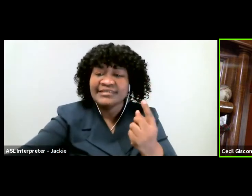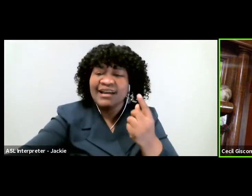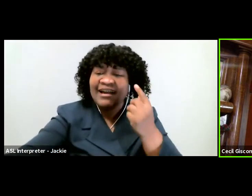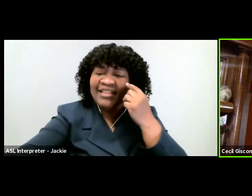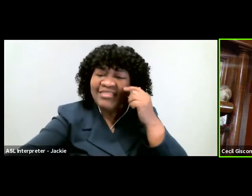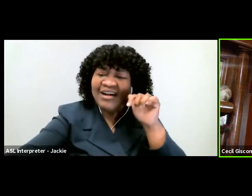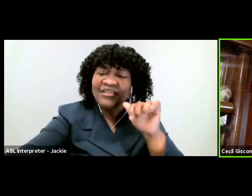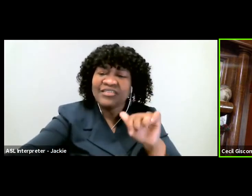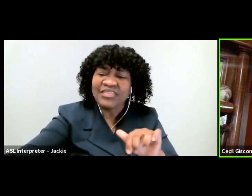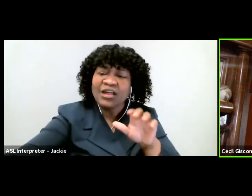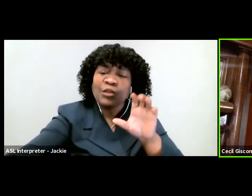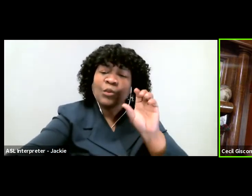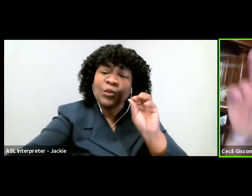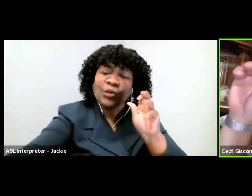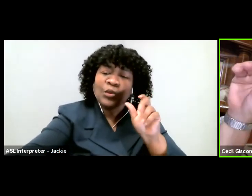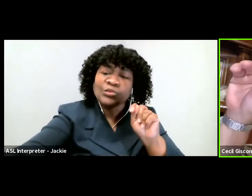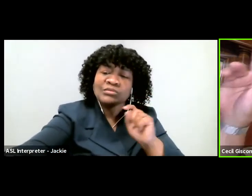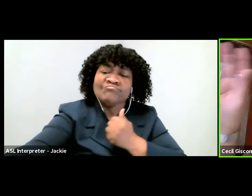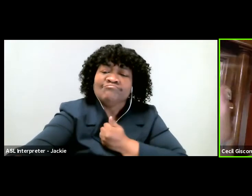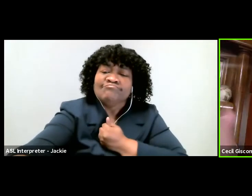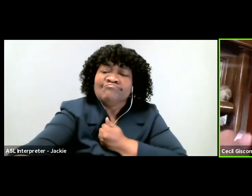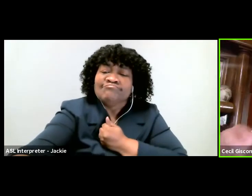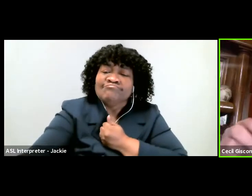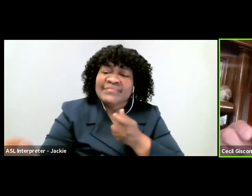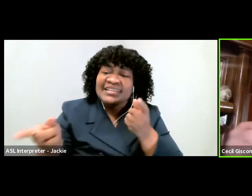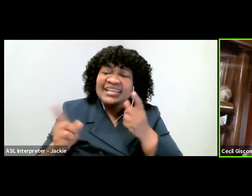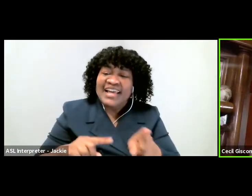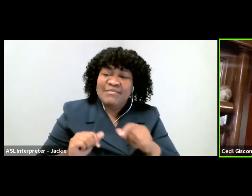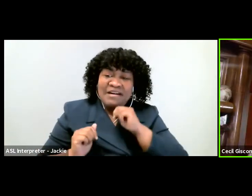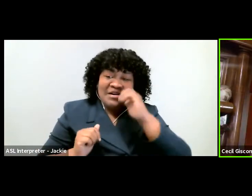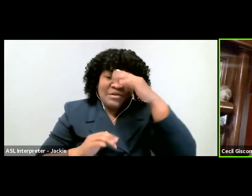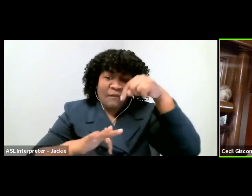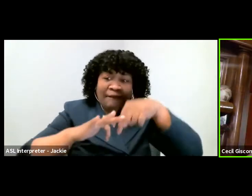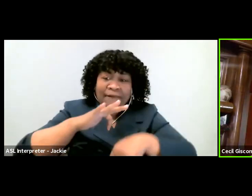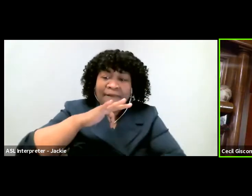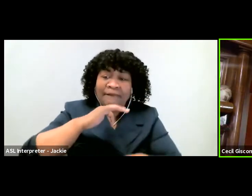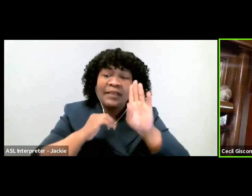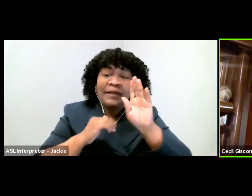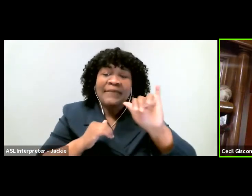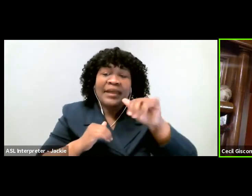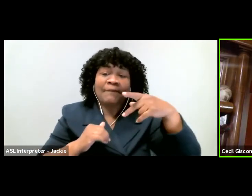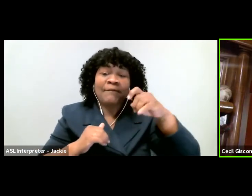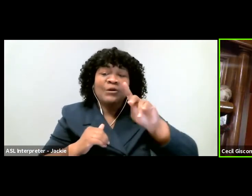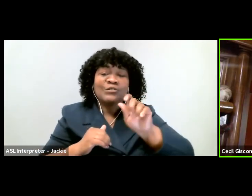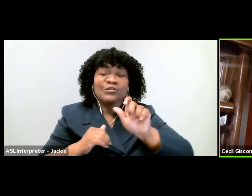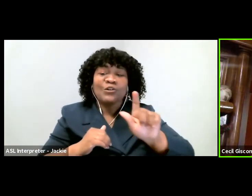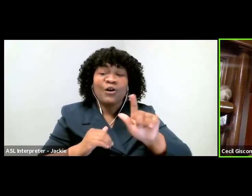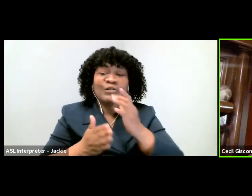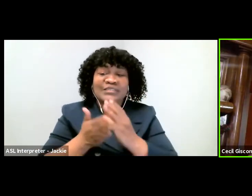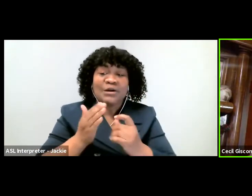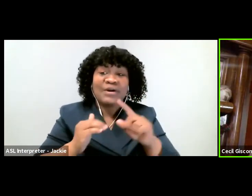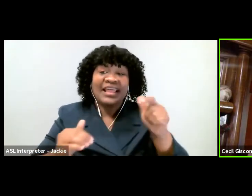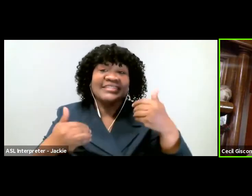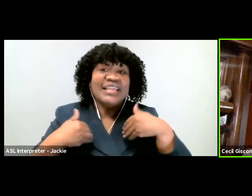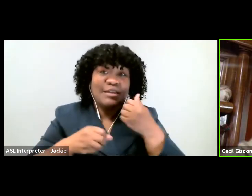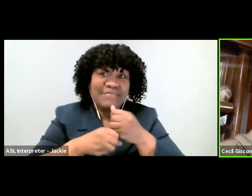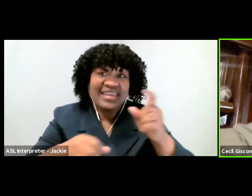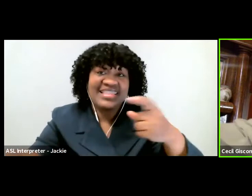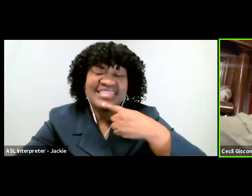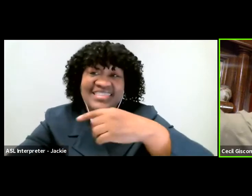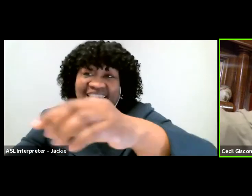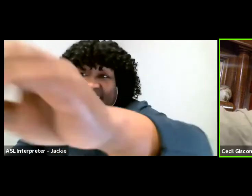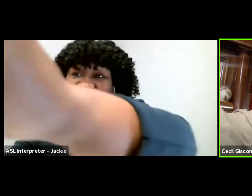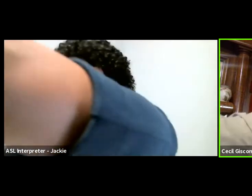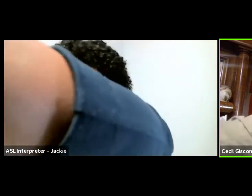though to the coast. My affection hath an unknown bottom, like the Bay of Portugal, someone else had been made to